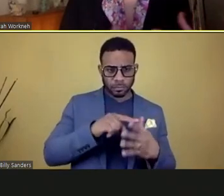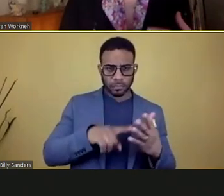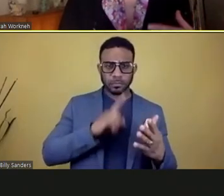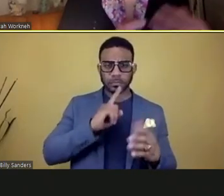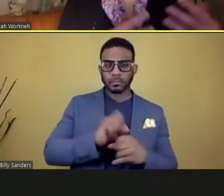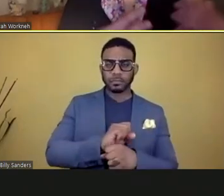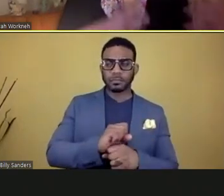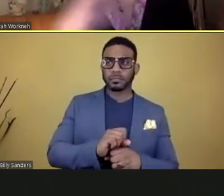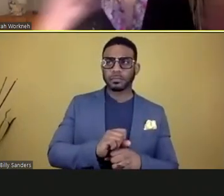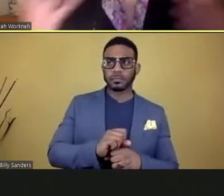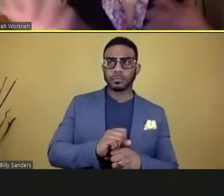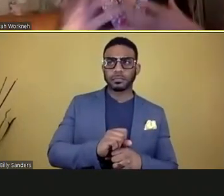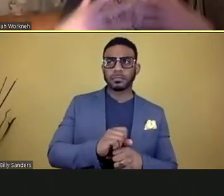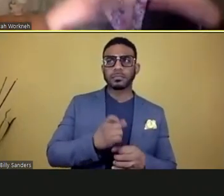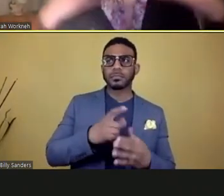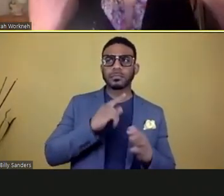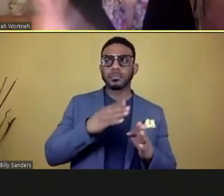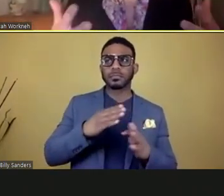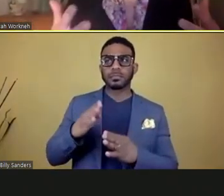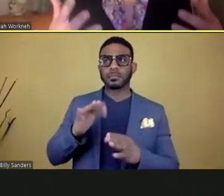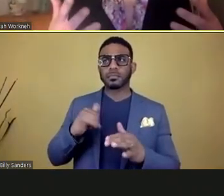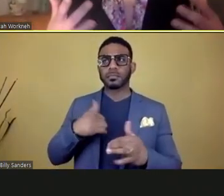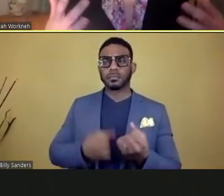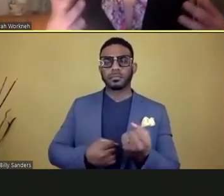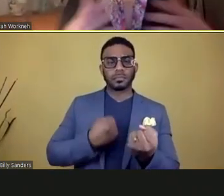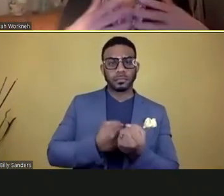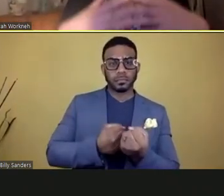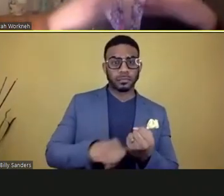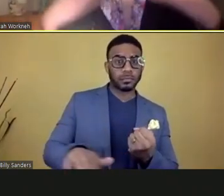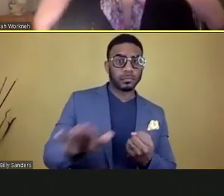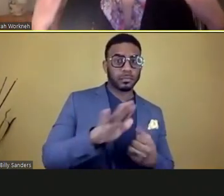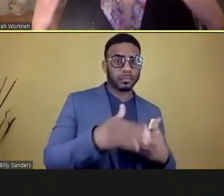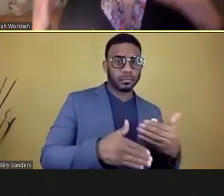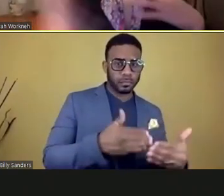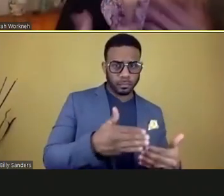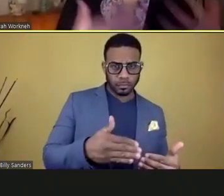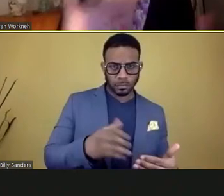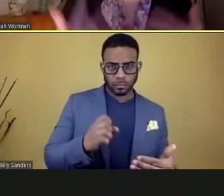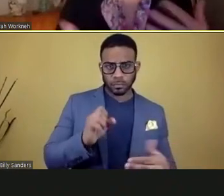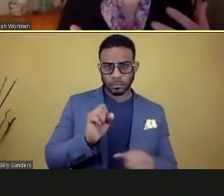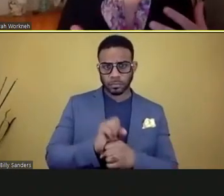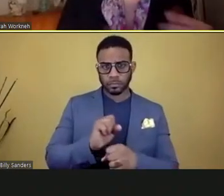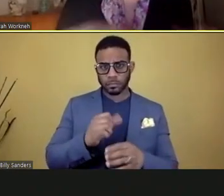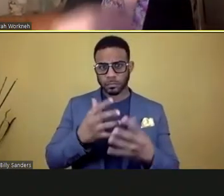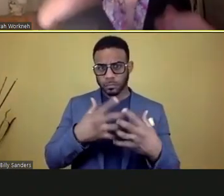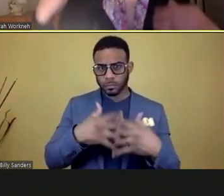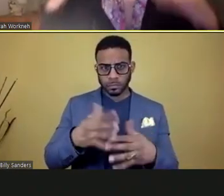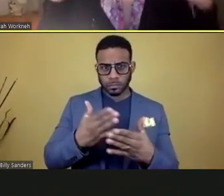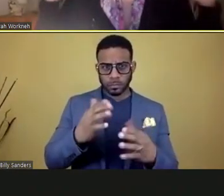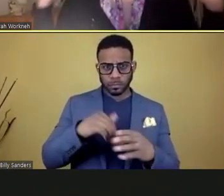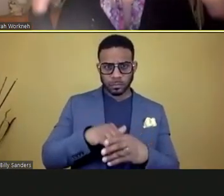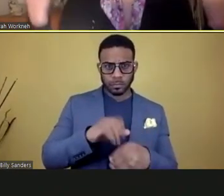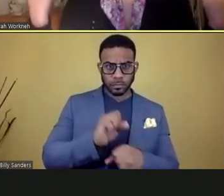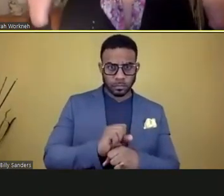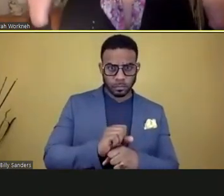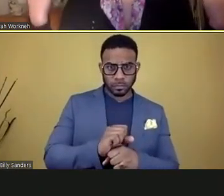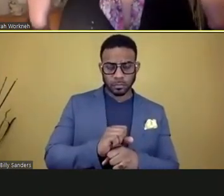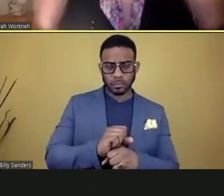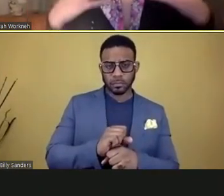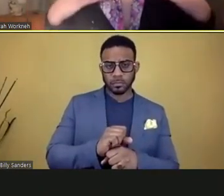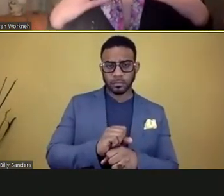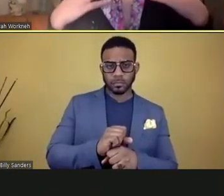really, what are the ways in which we support their process of working out things within the work